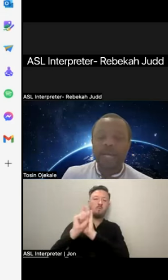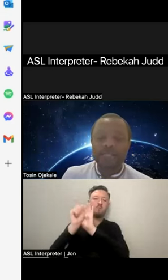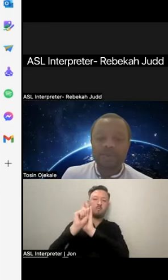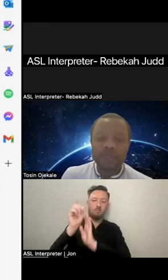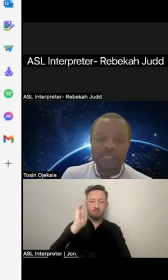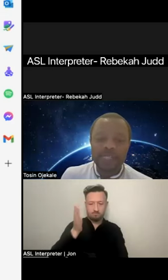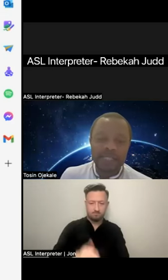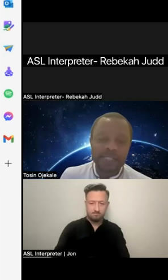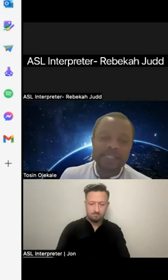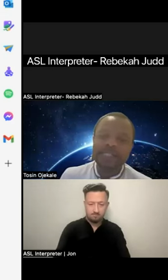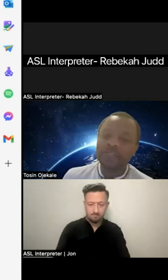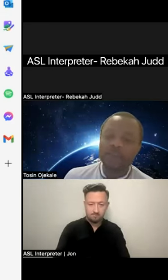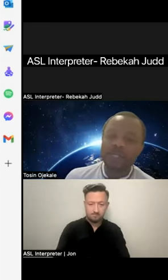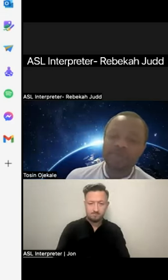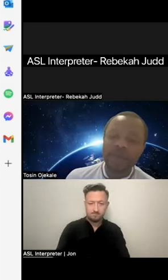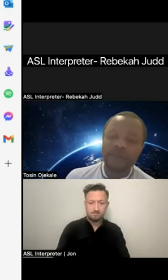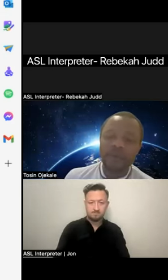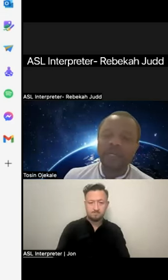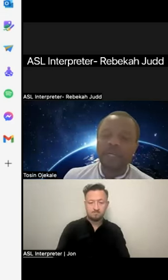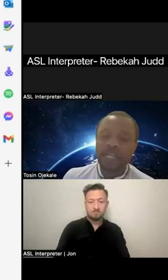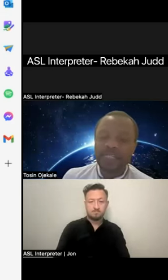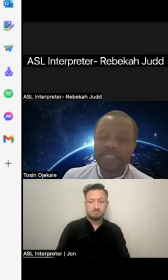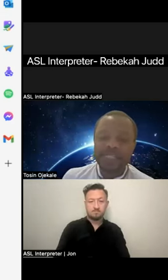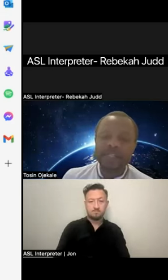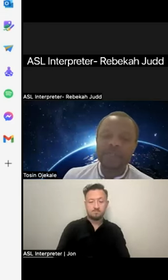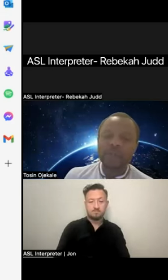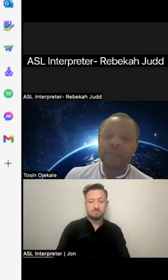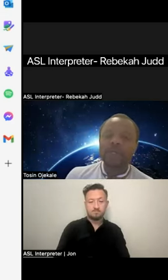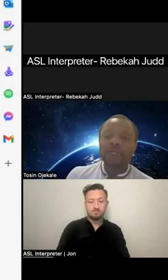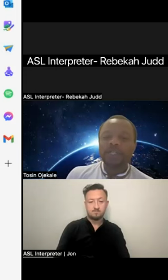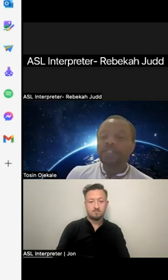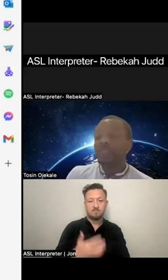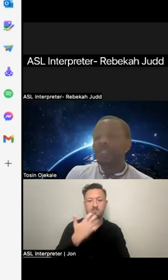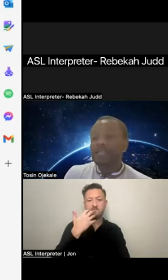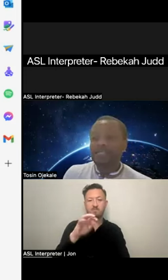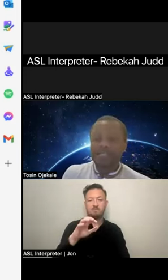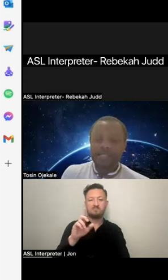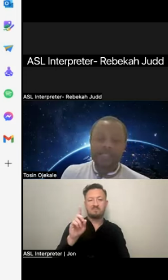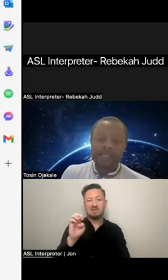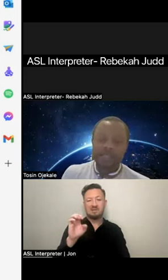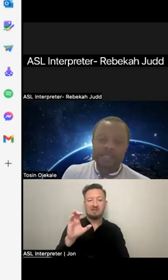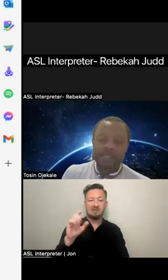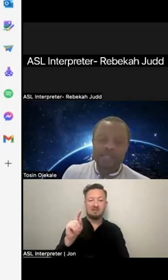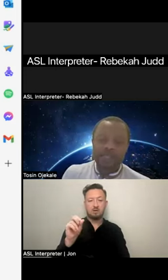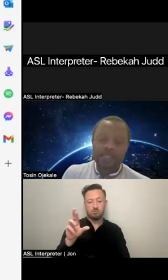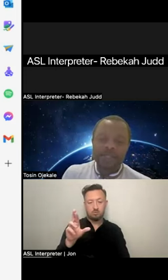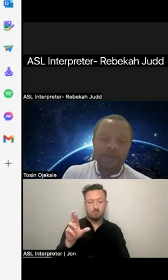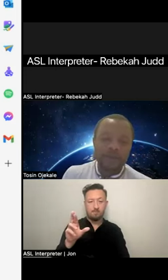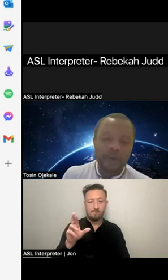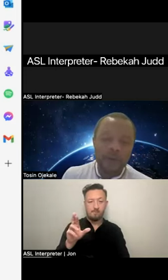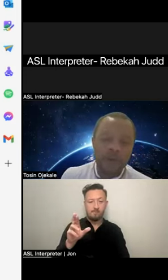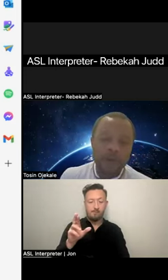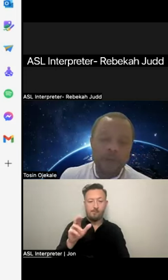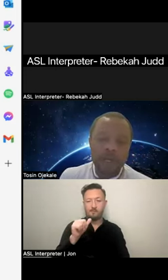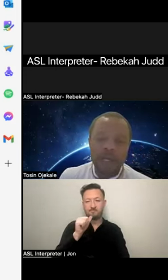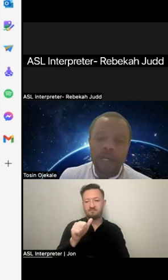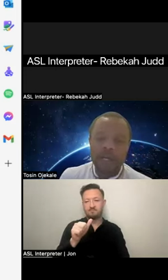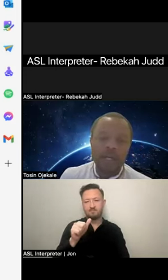So that's what the heat detector is meant for. The heat detector is to detect it. It's not